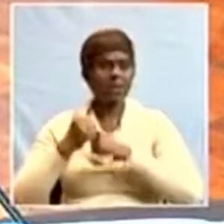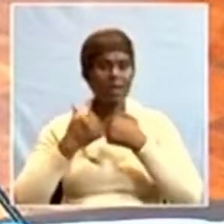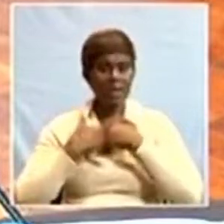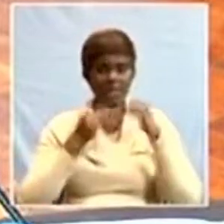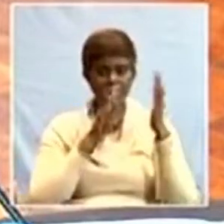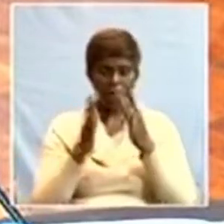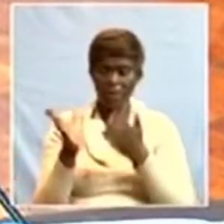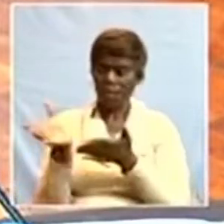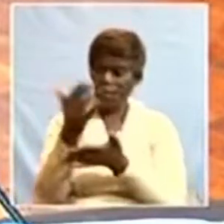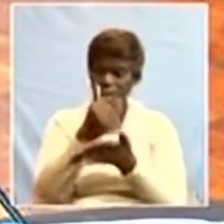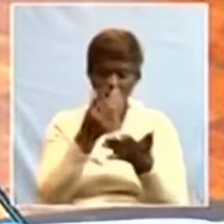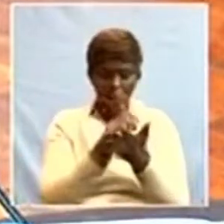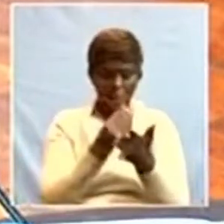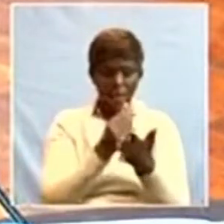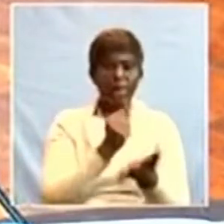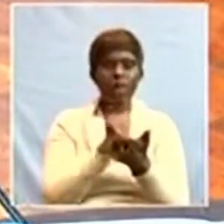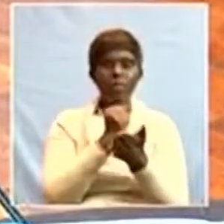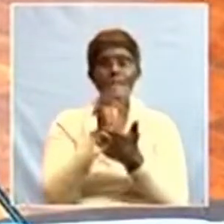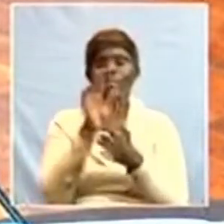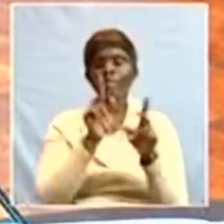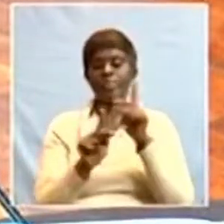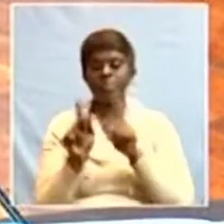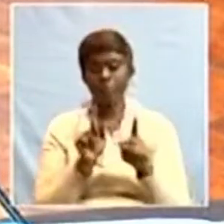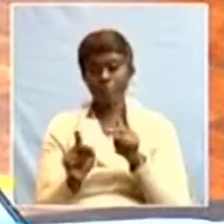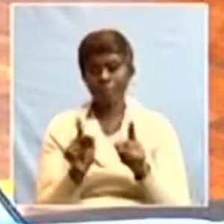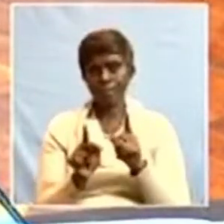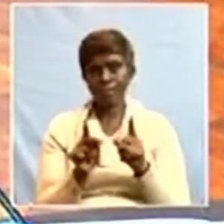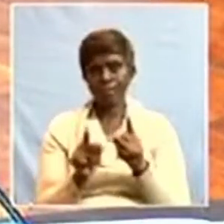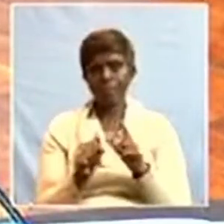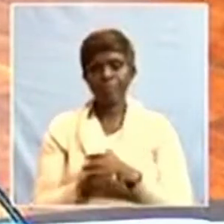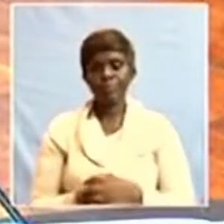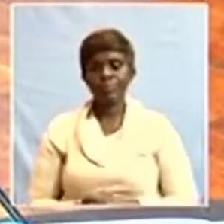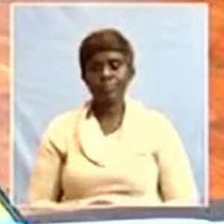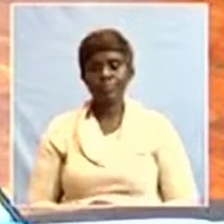organize resources to help its people.